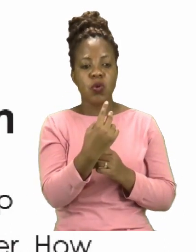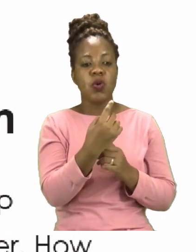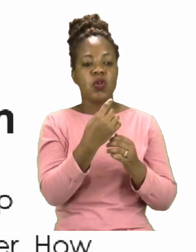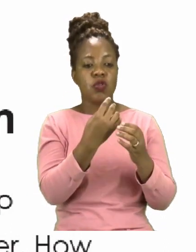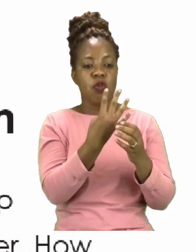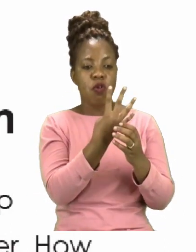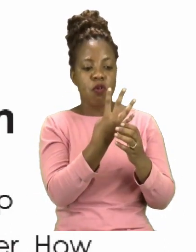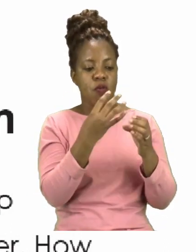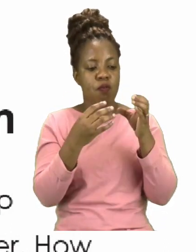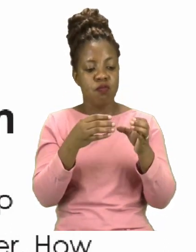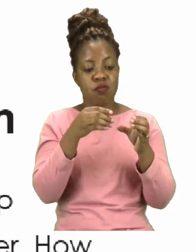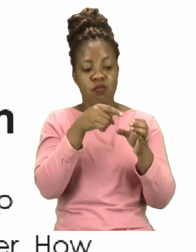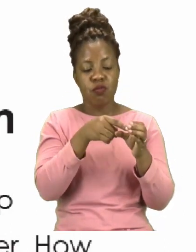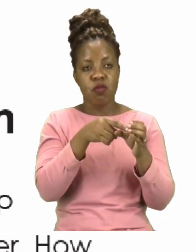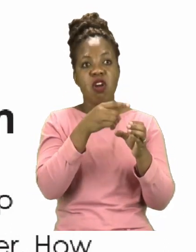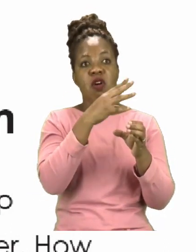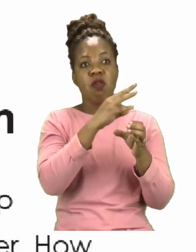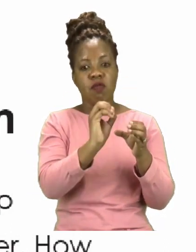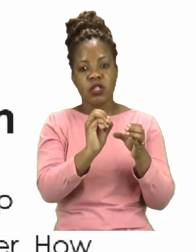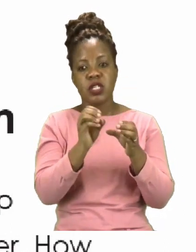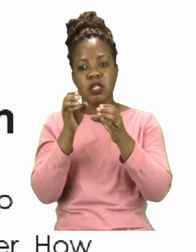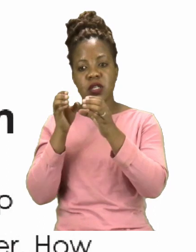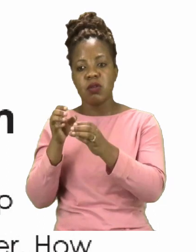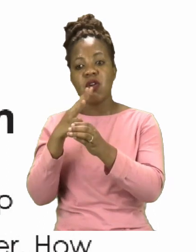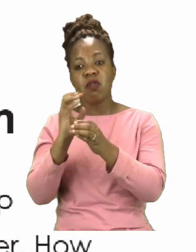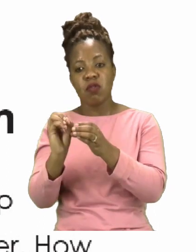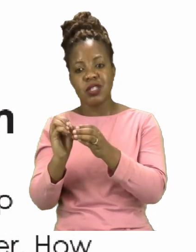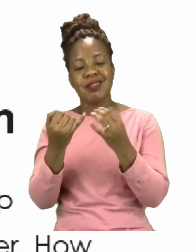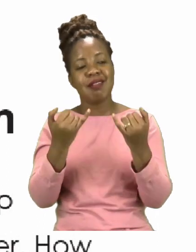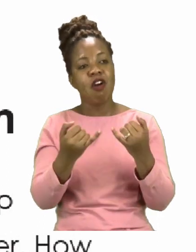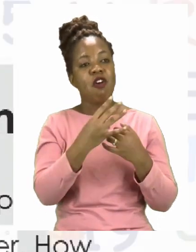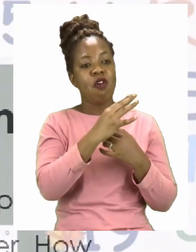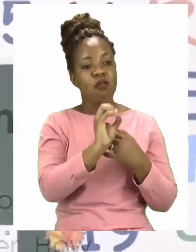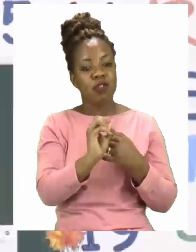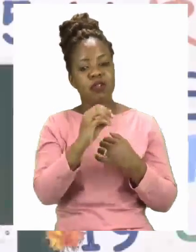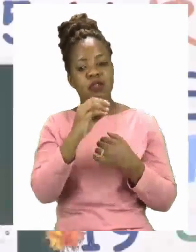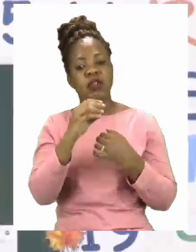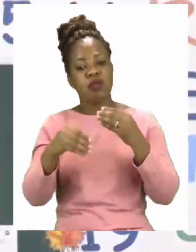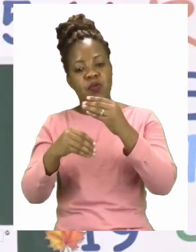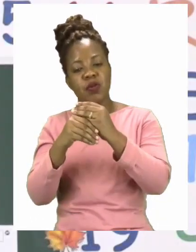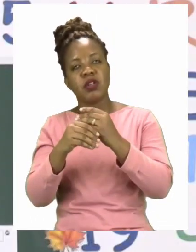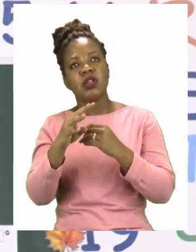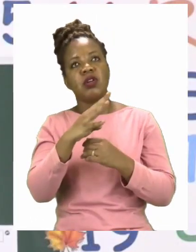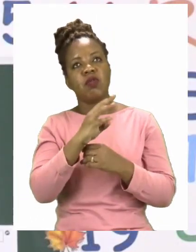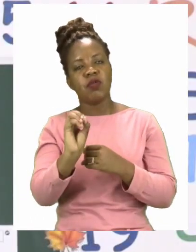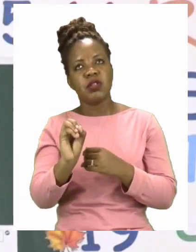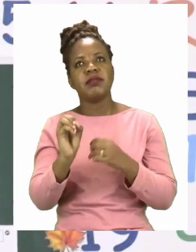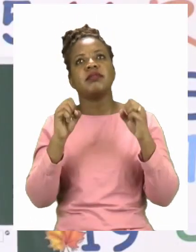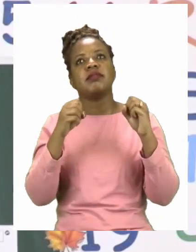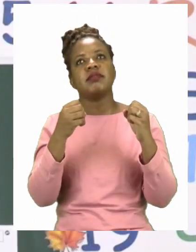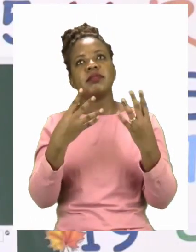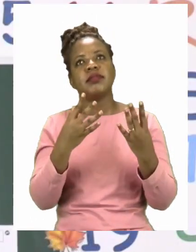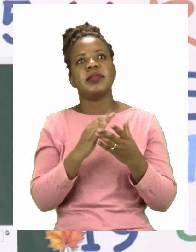need to add 40 plus 40. So as we are writing it on our lines, we